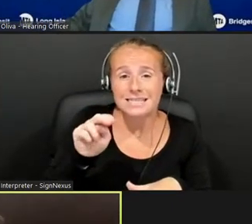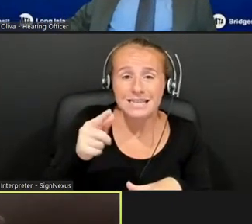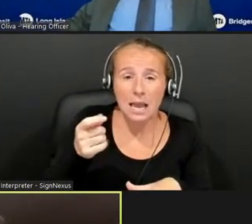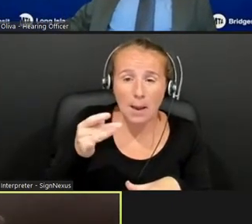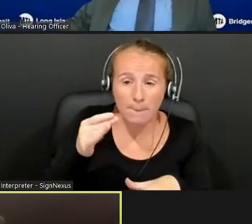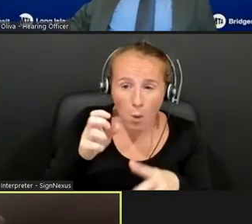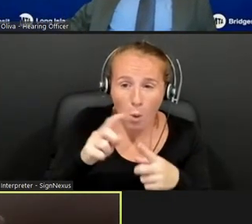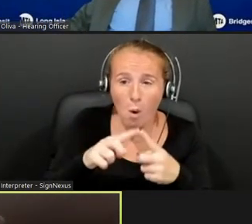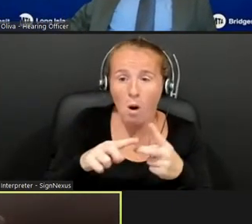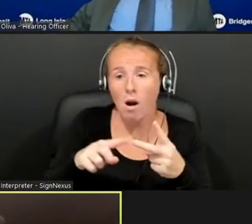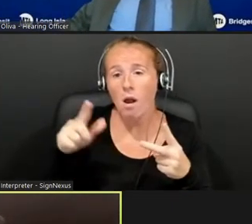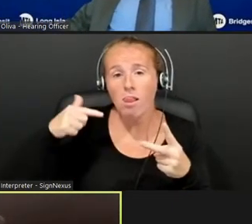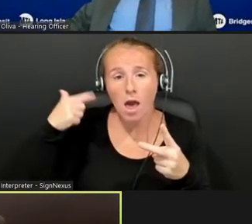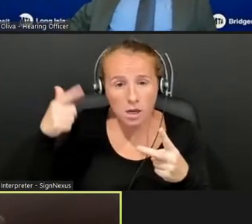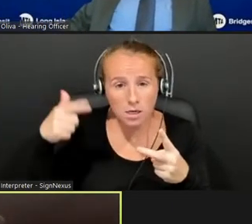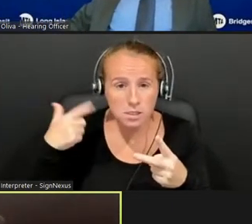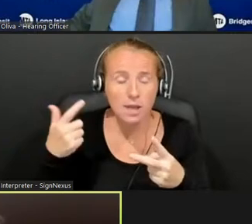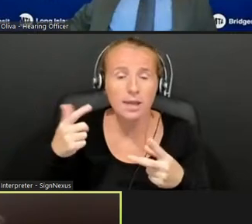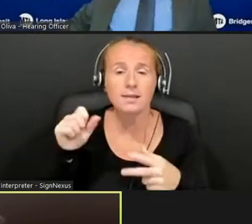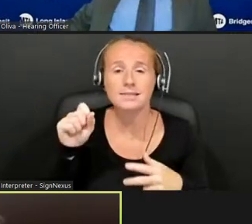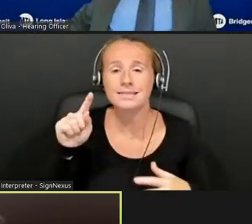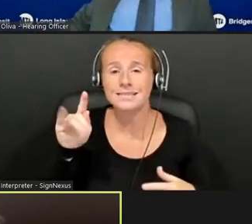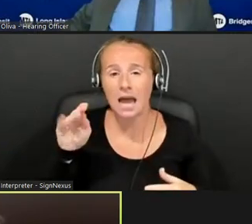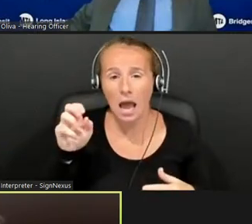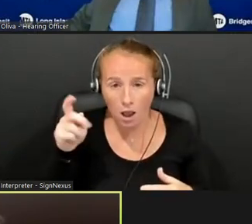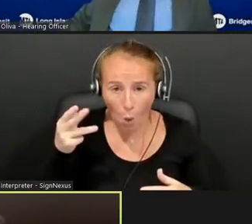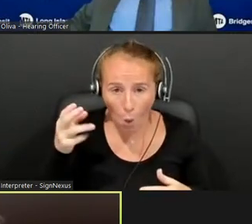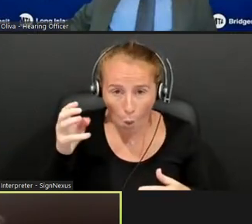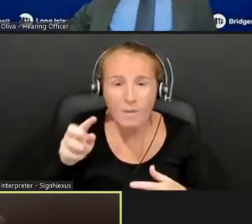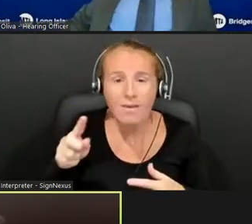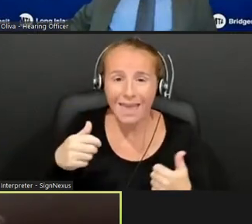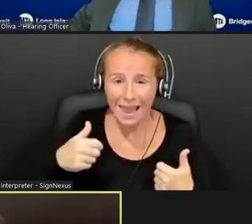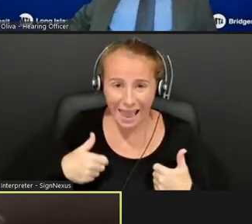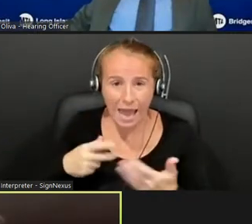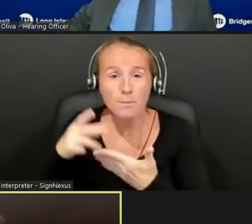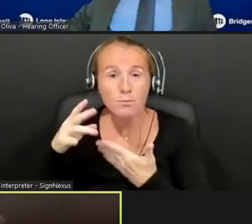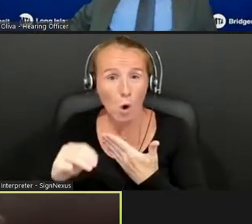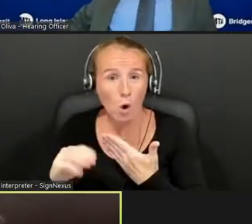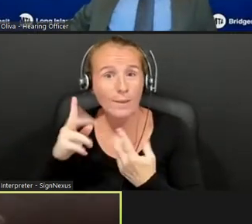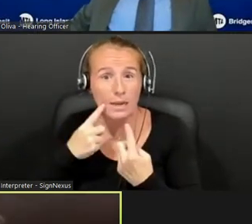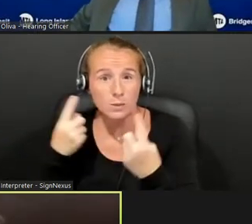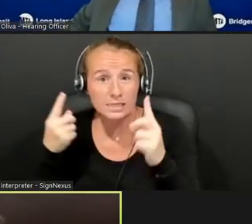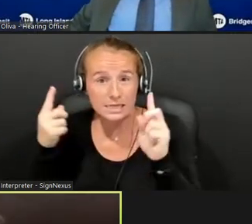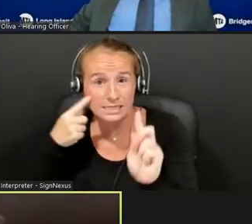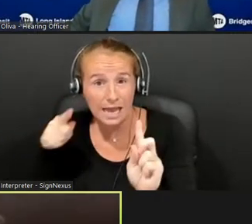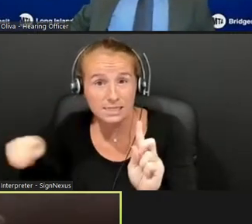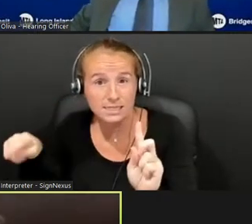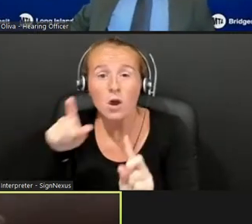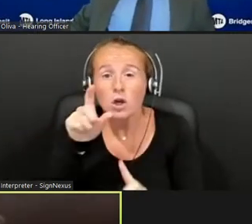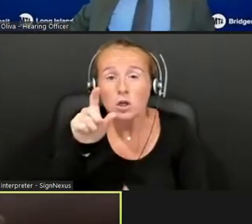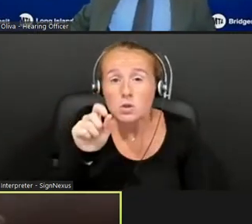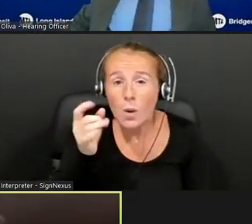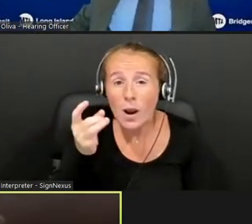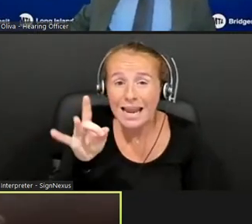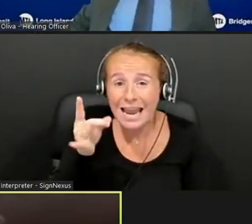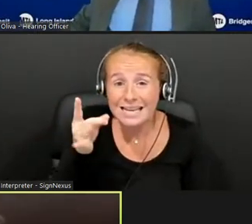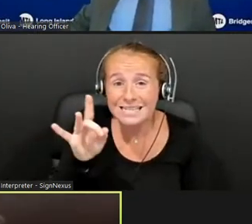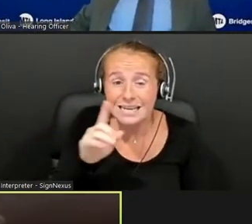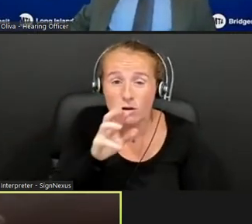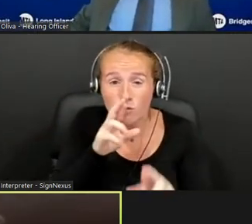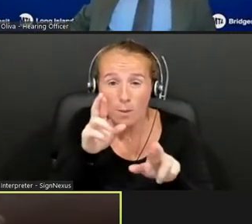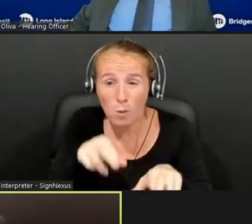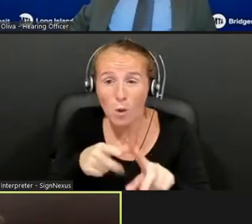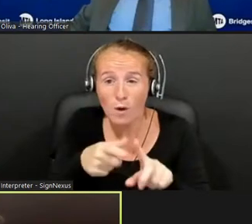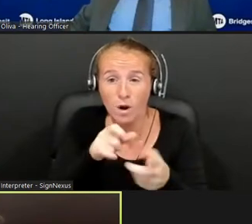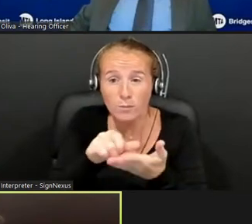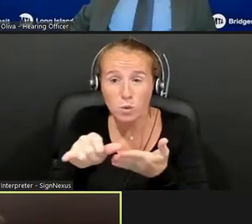Milan are among the many cities that have implemented congested pricing programs successfully and in 2018 report by the partnership for New York City